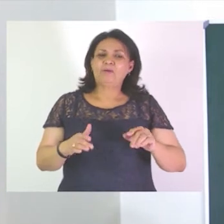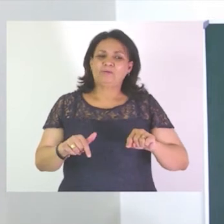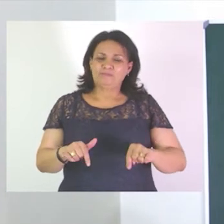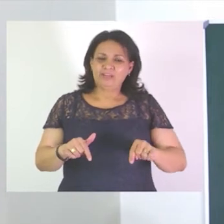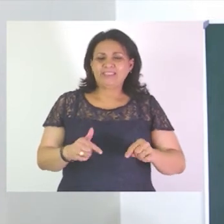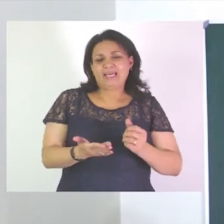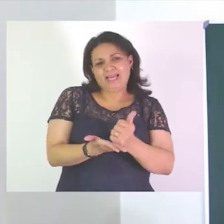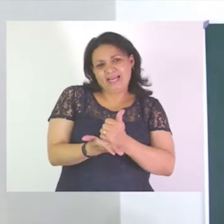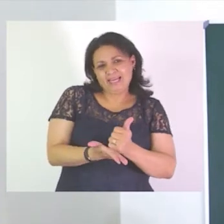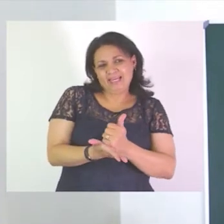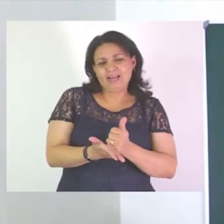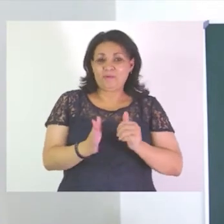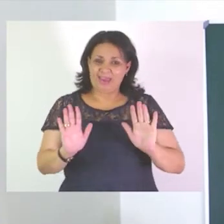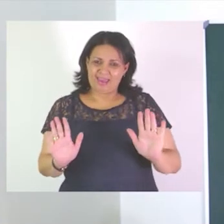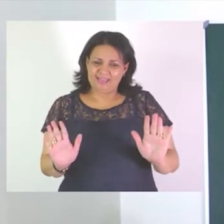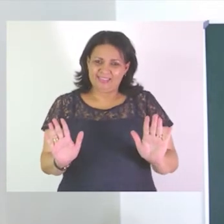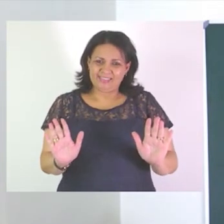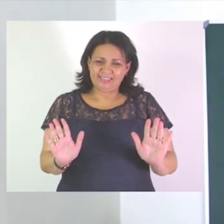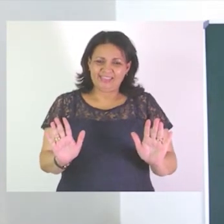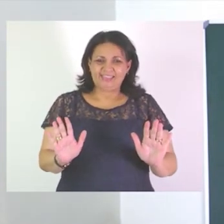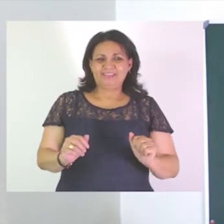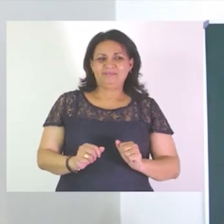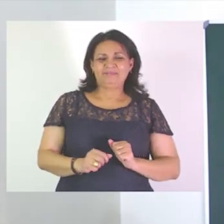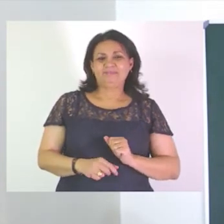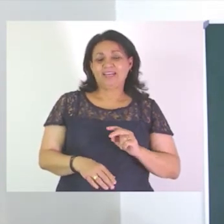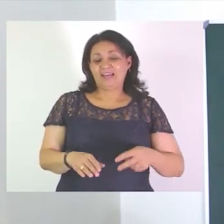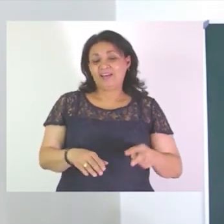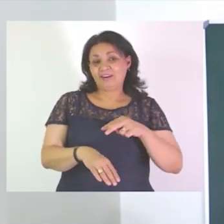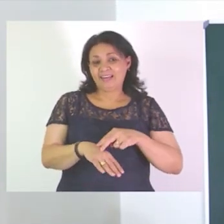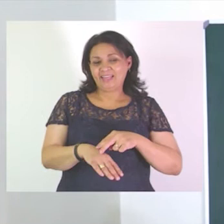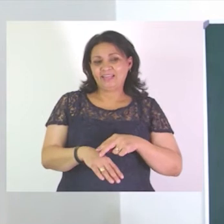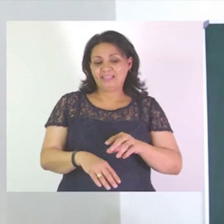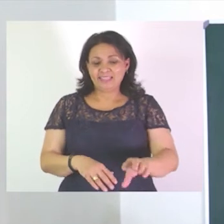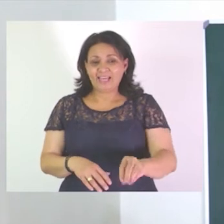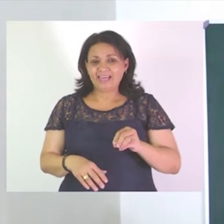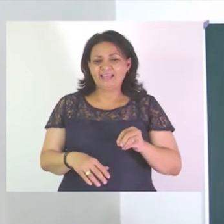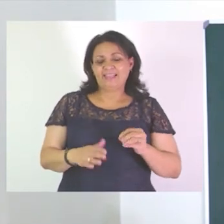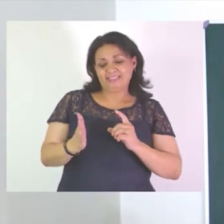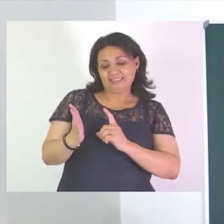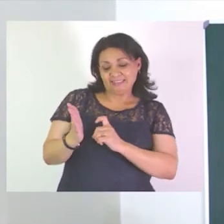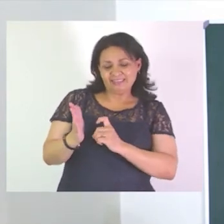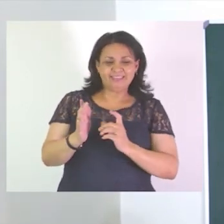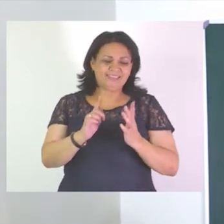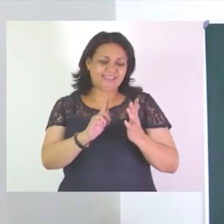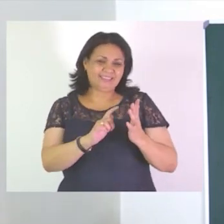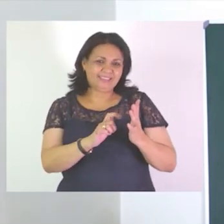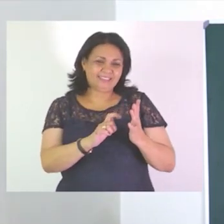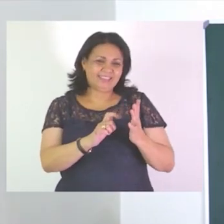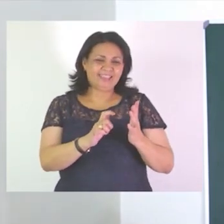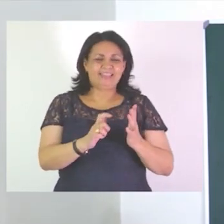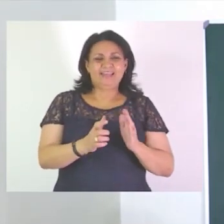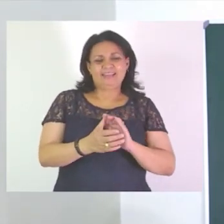first sanitize our hands. Are you ready? We take our sanitizer, 2 sprays, well done,